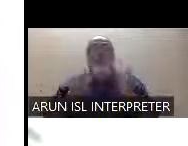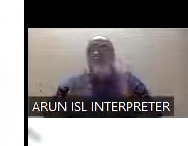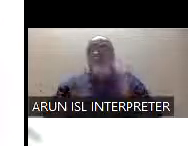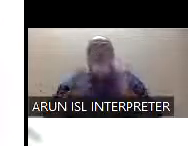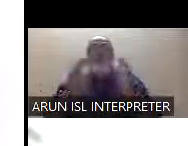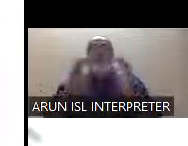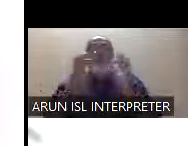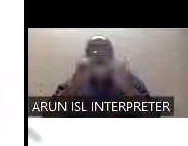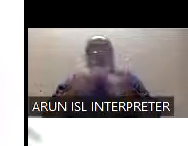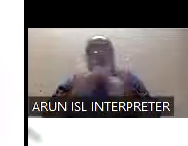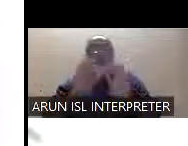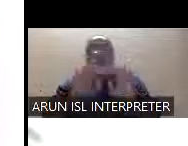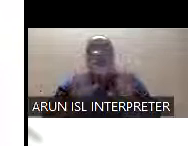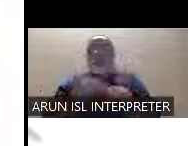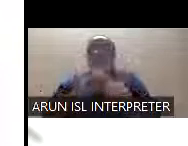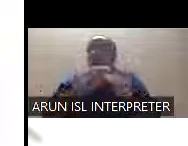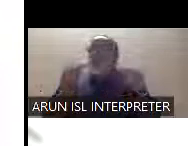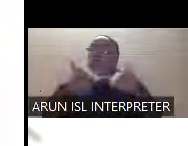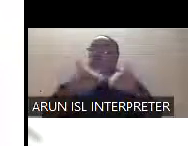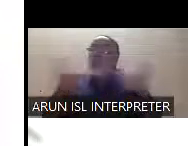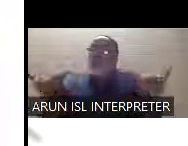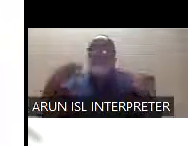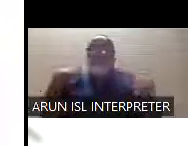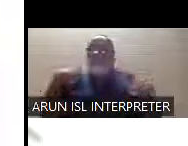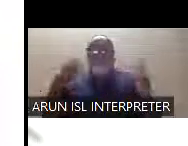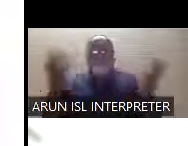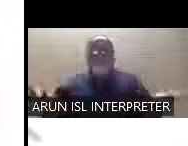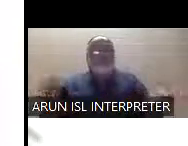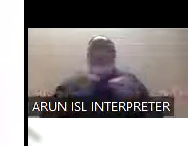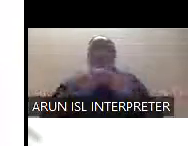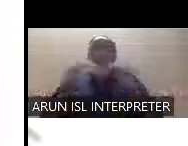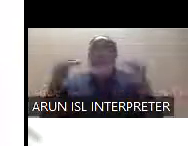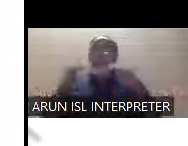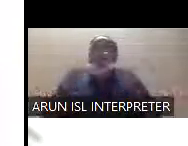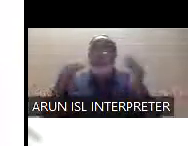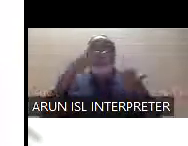equally problematic. All of them are equally hindrance to people with